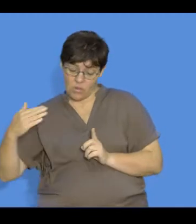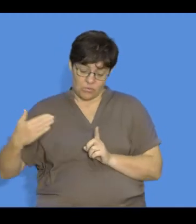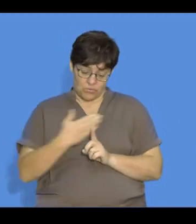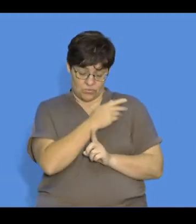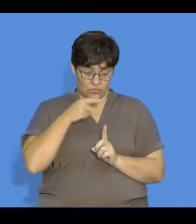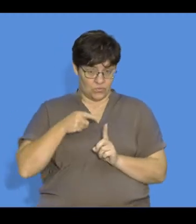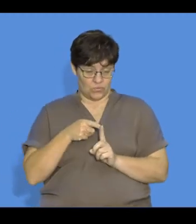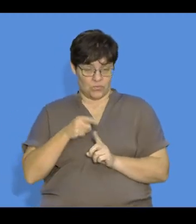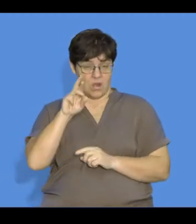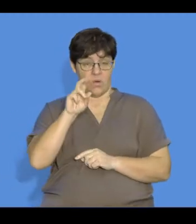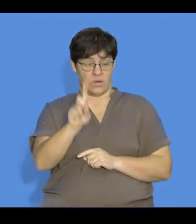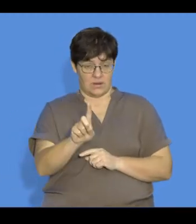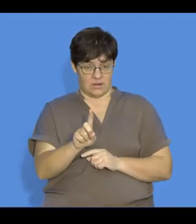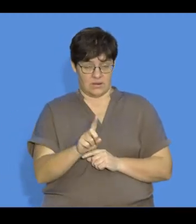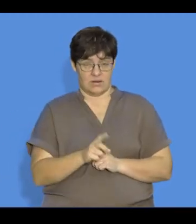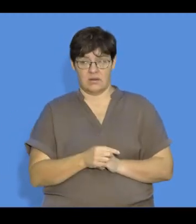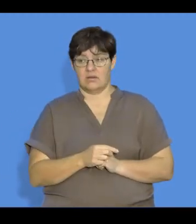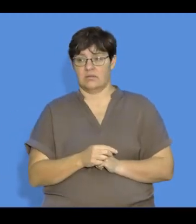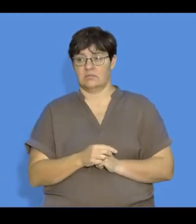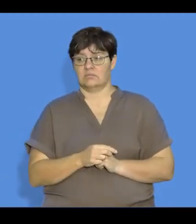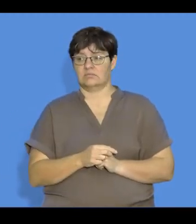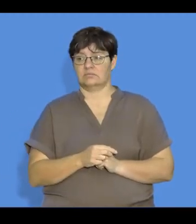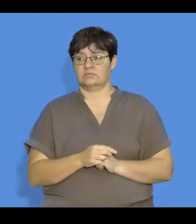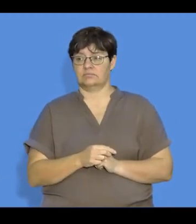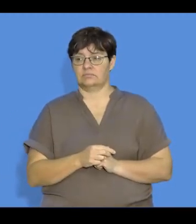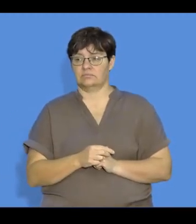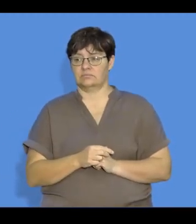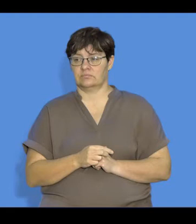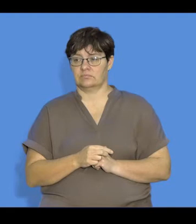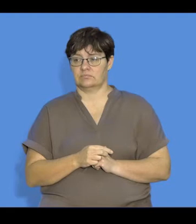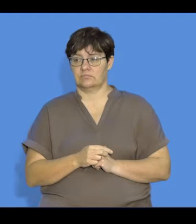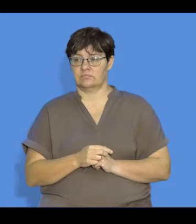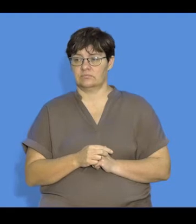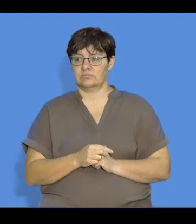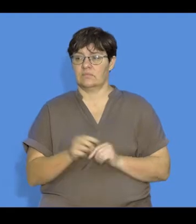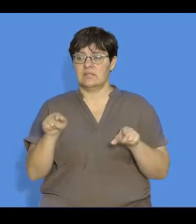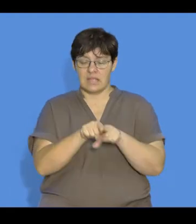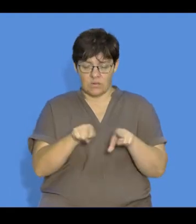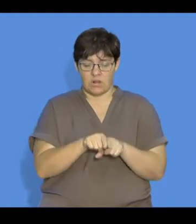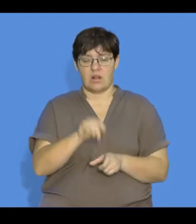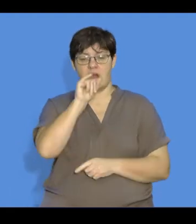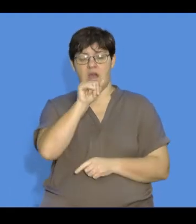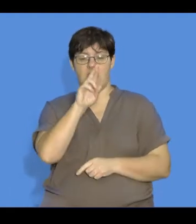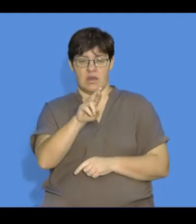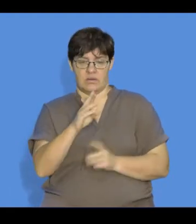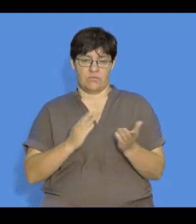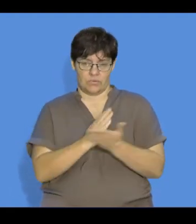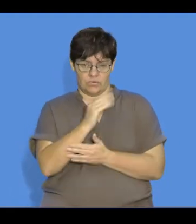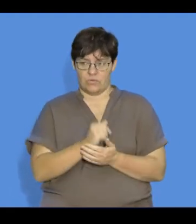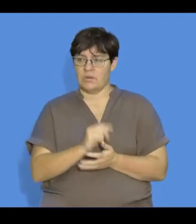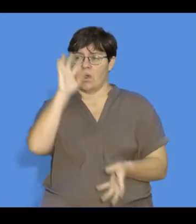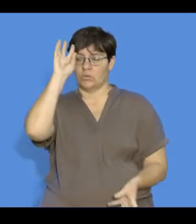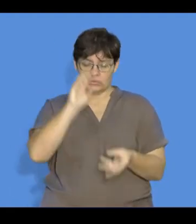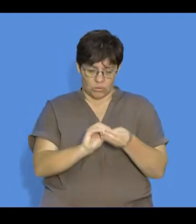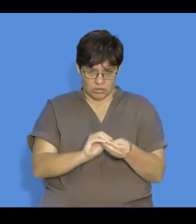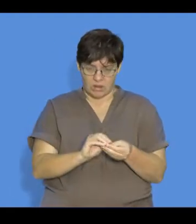through R1 is equal to the current that passes through R2, which is also equal to the total current in